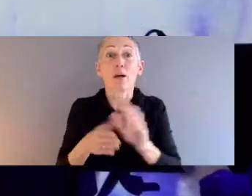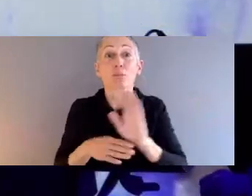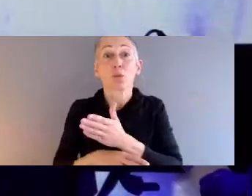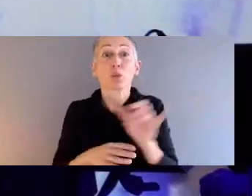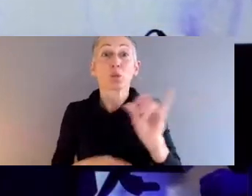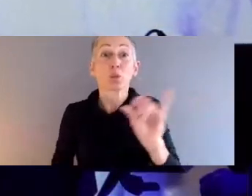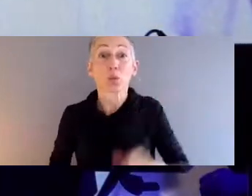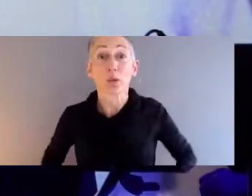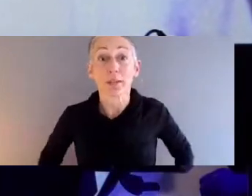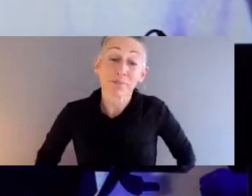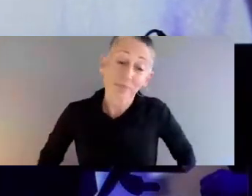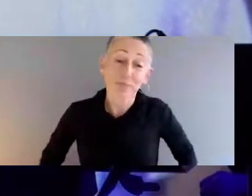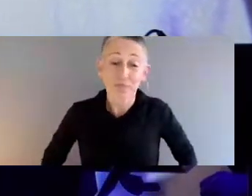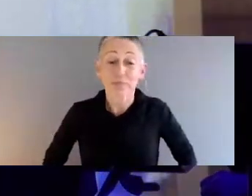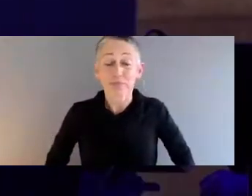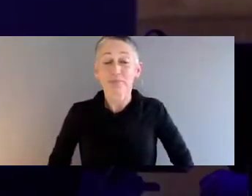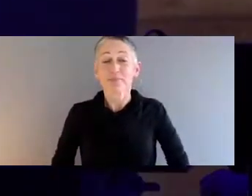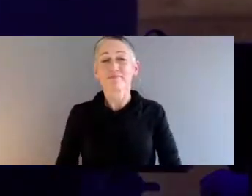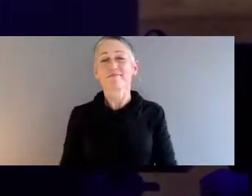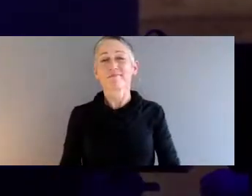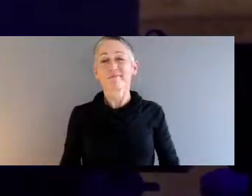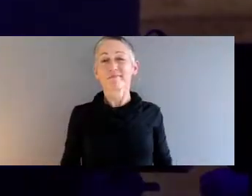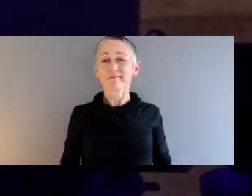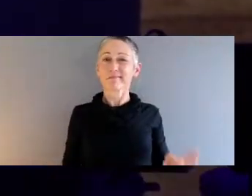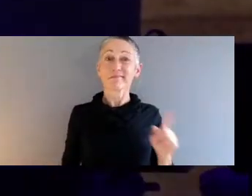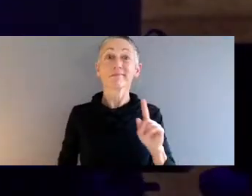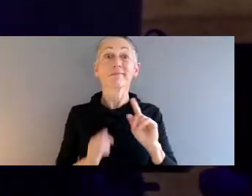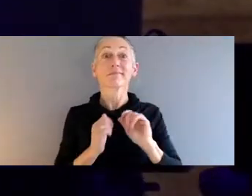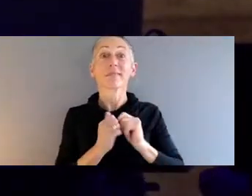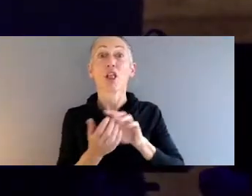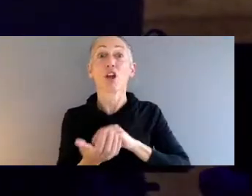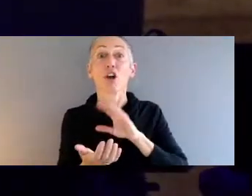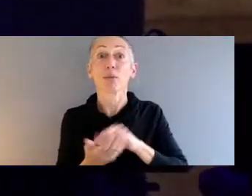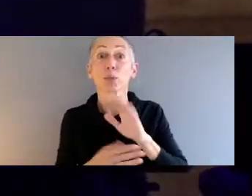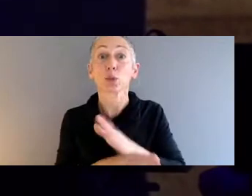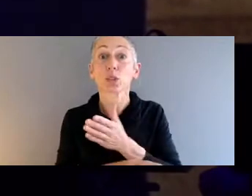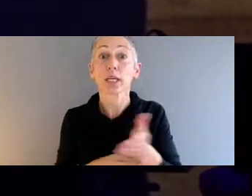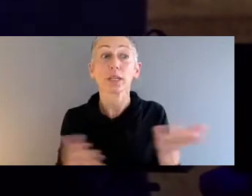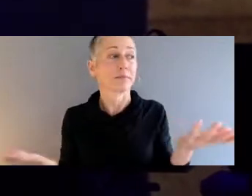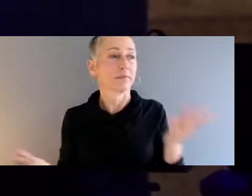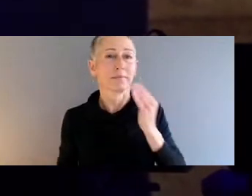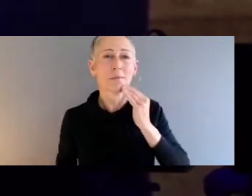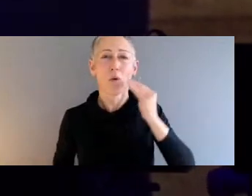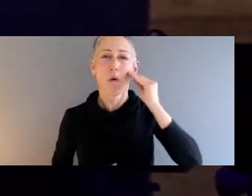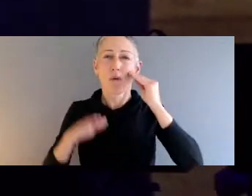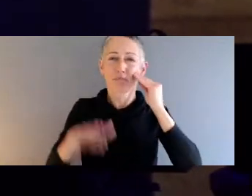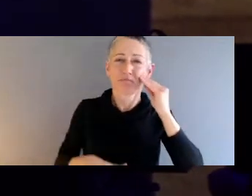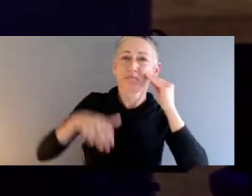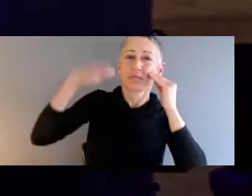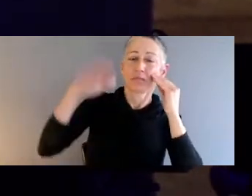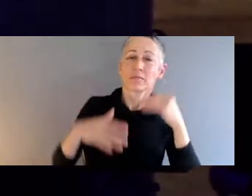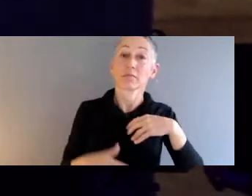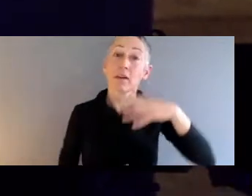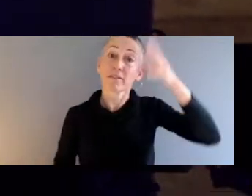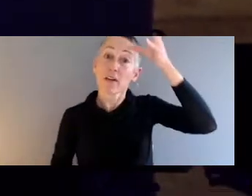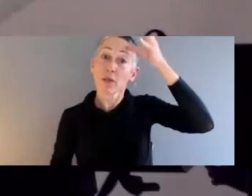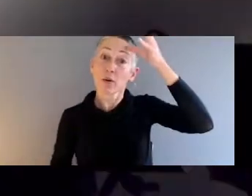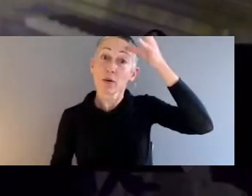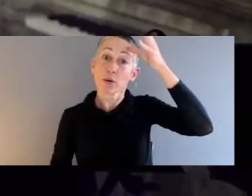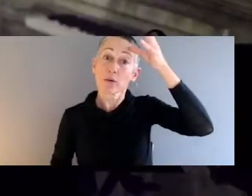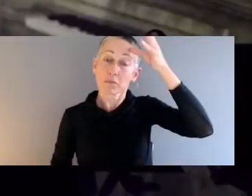Music found me at home. We were known to be a musical family. My dad was a professional musician